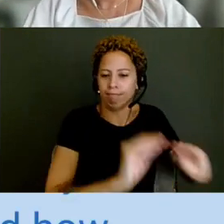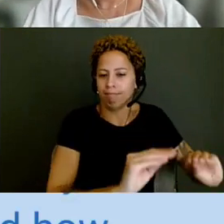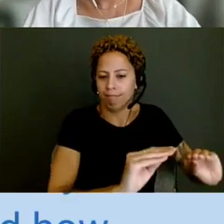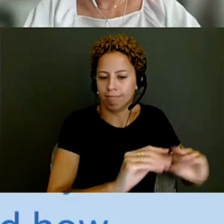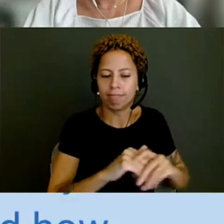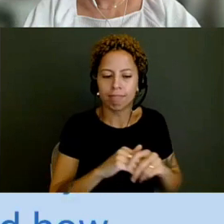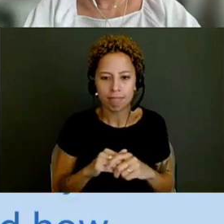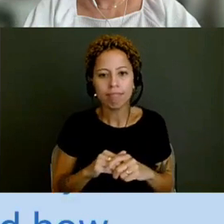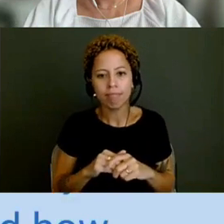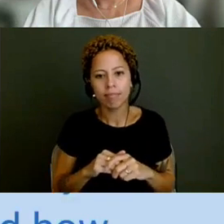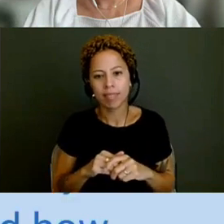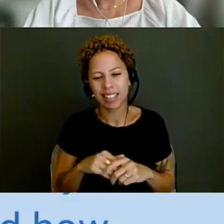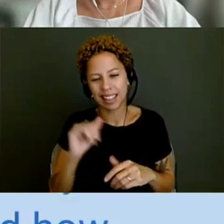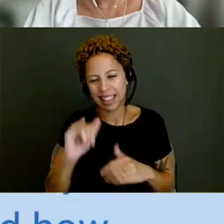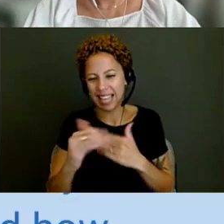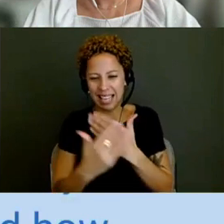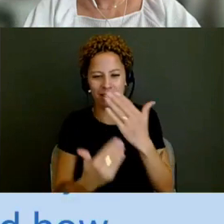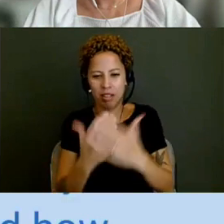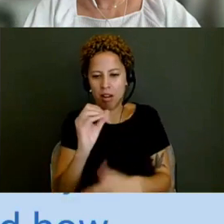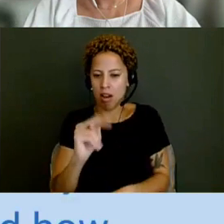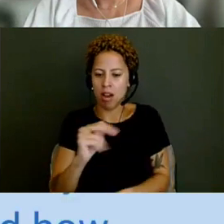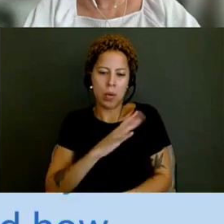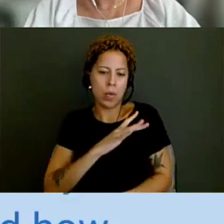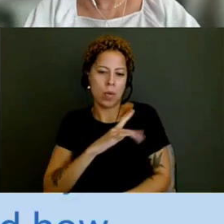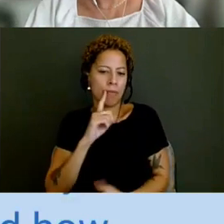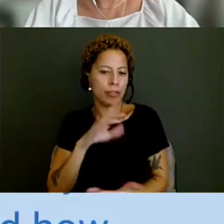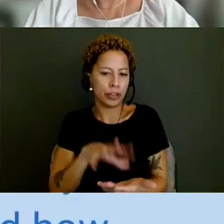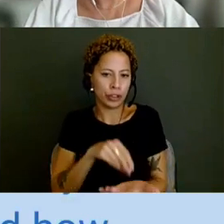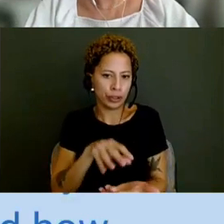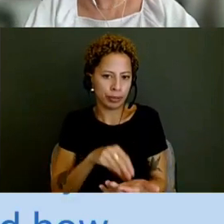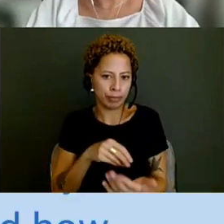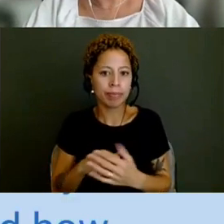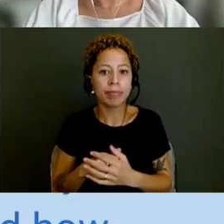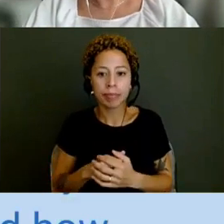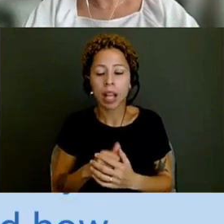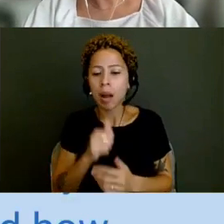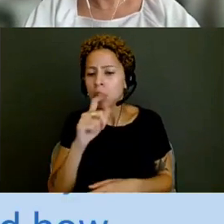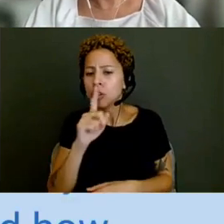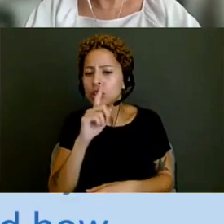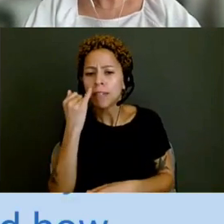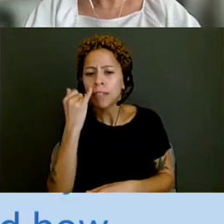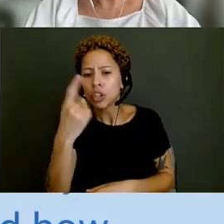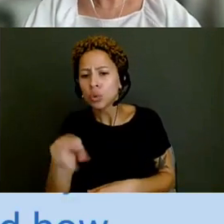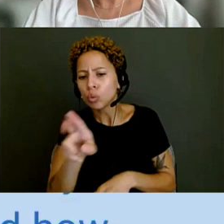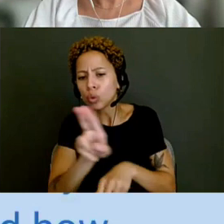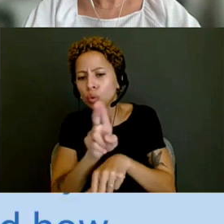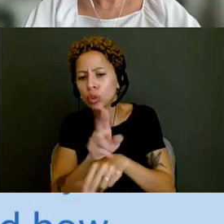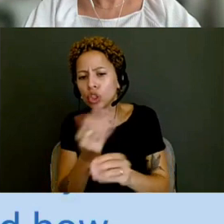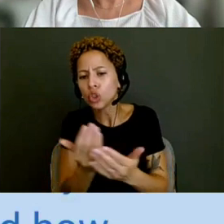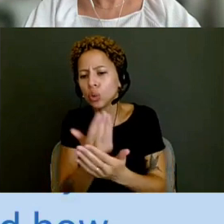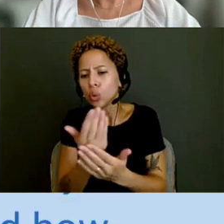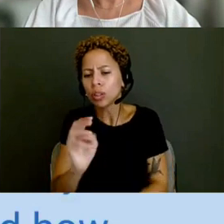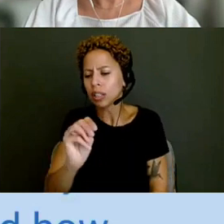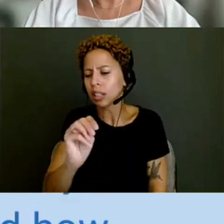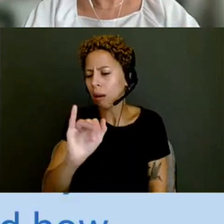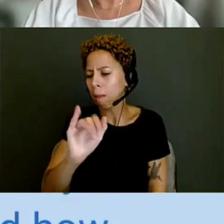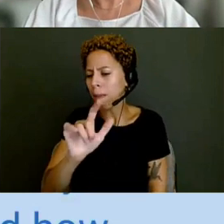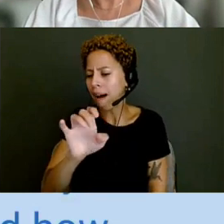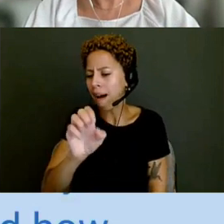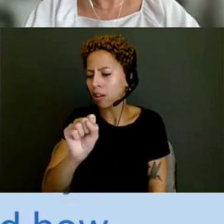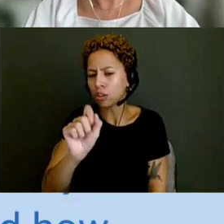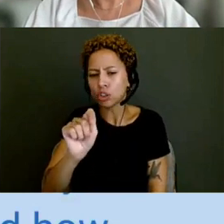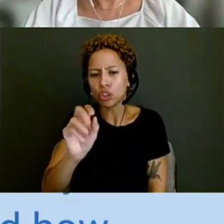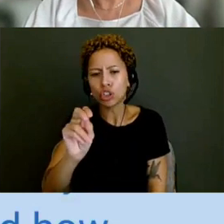new, I don't know if you used any of the new milestones, the digital milestones that the OLACF